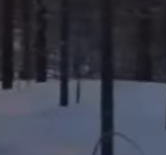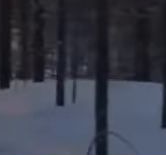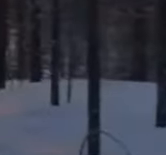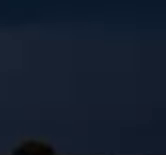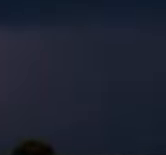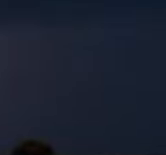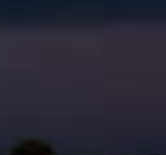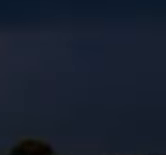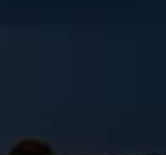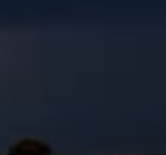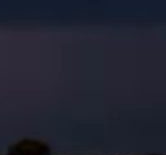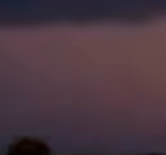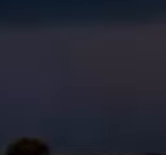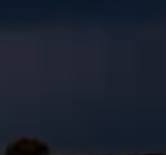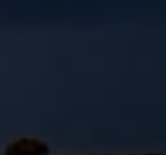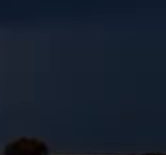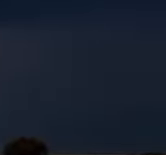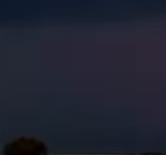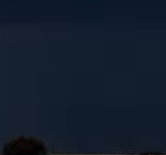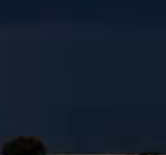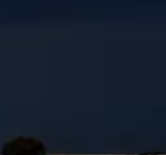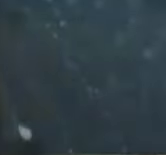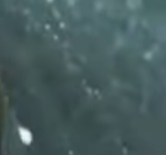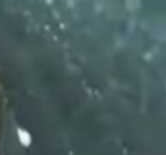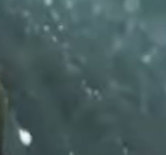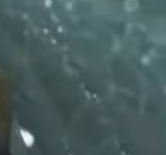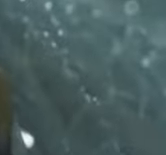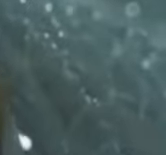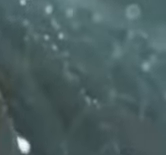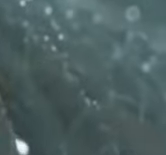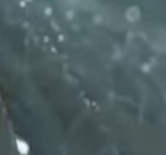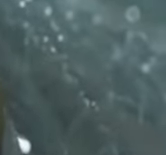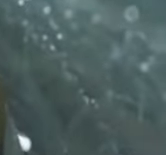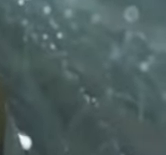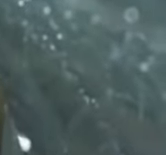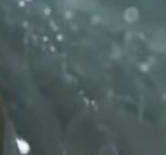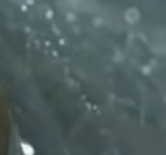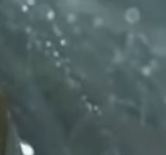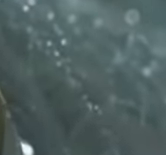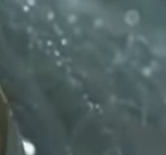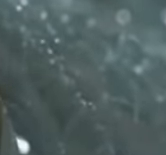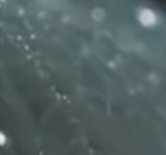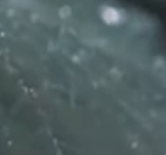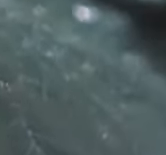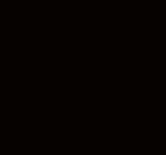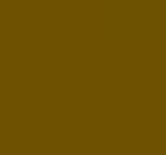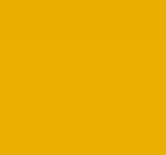selitulu senjani, iMTN Business ikhona ukusiza ibusiness yakho.